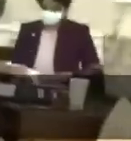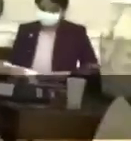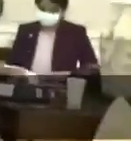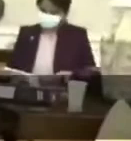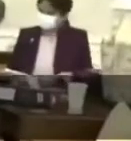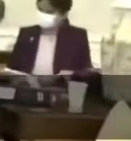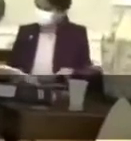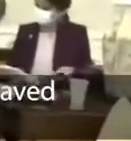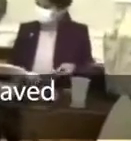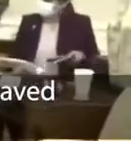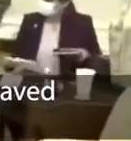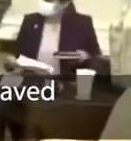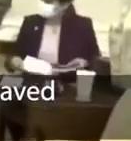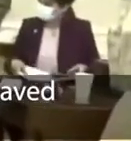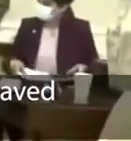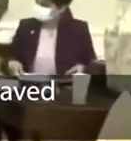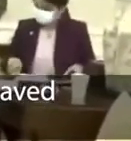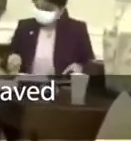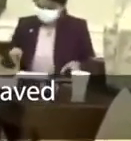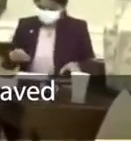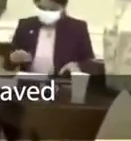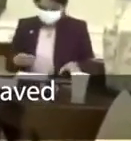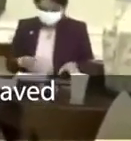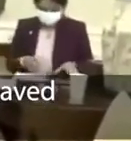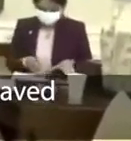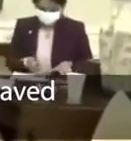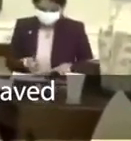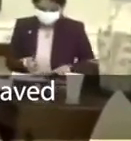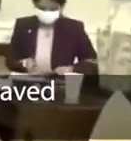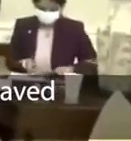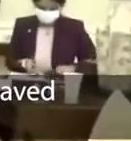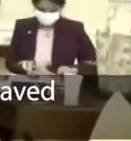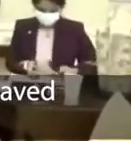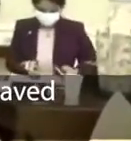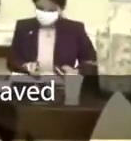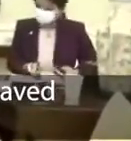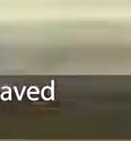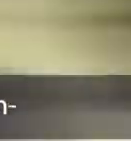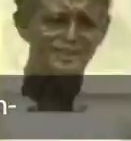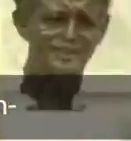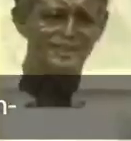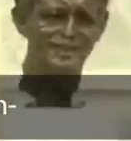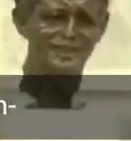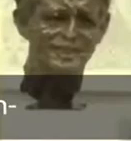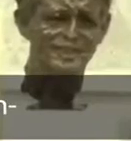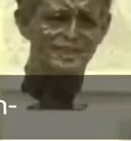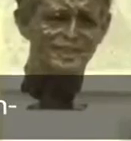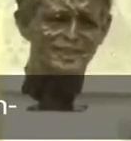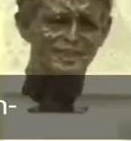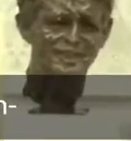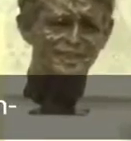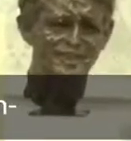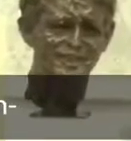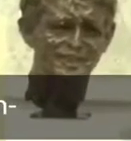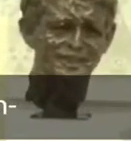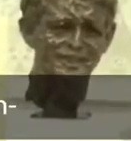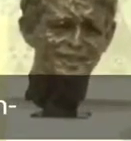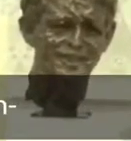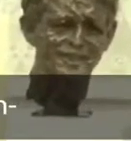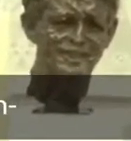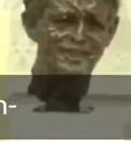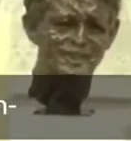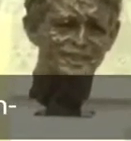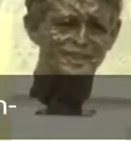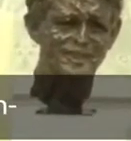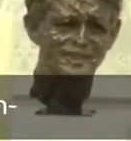in the press. The Indian press is much better behaved than the American press. And I think,